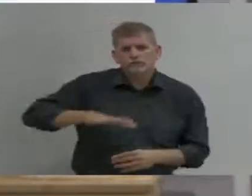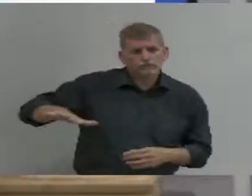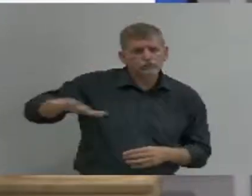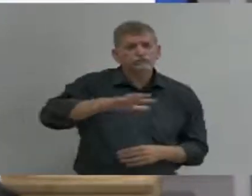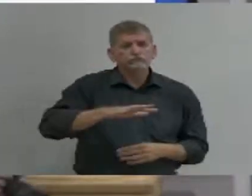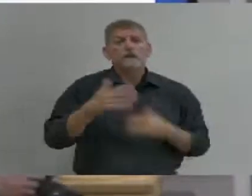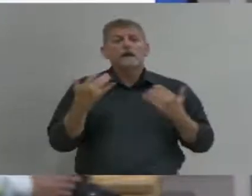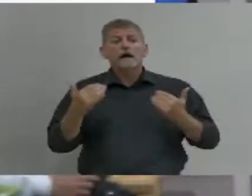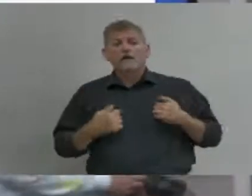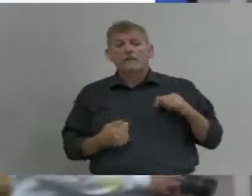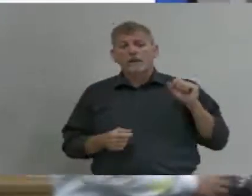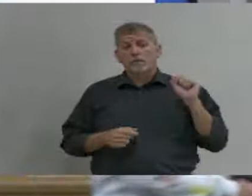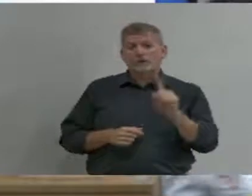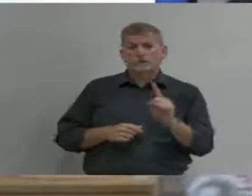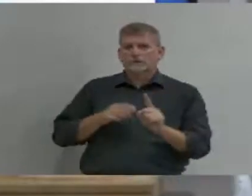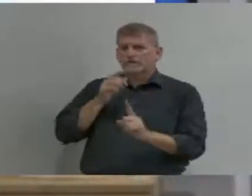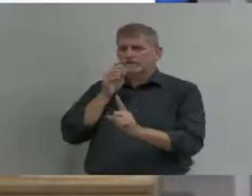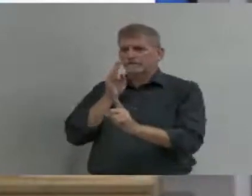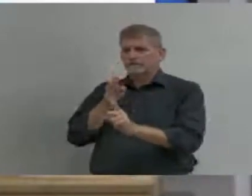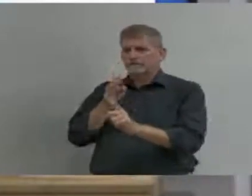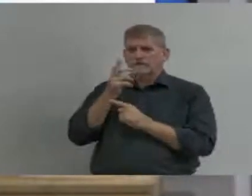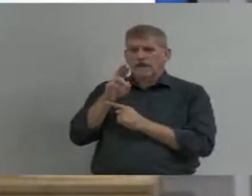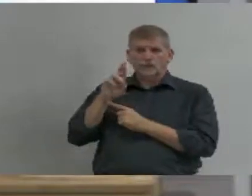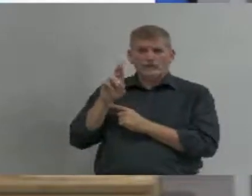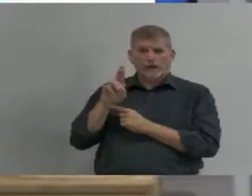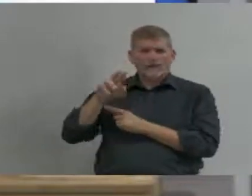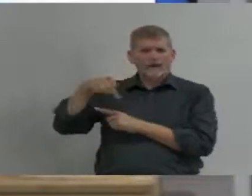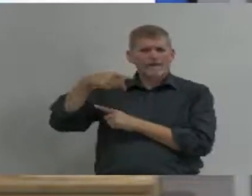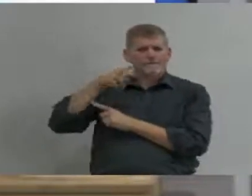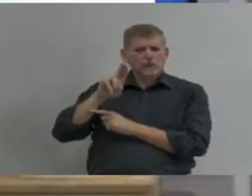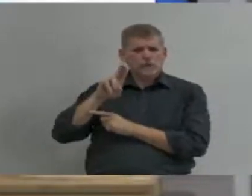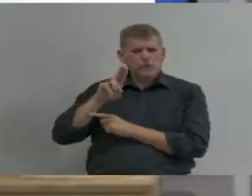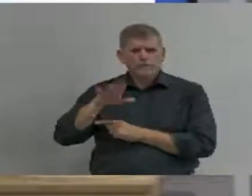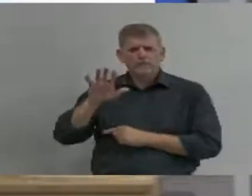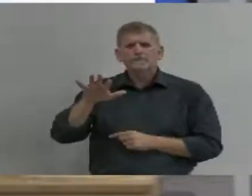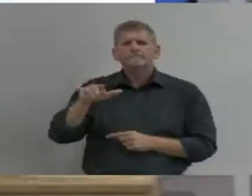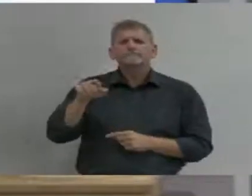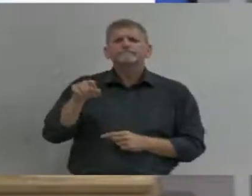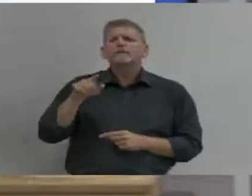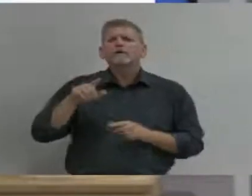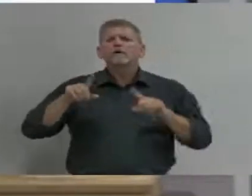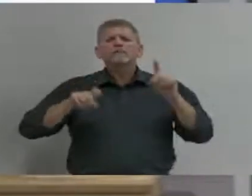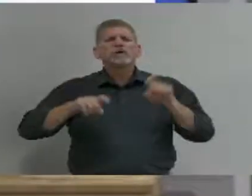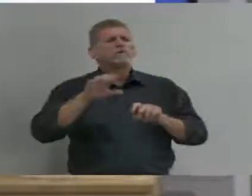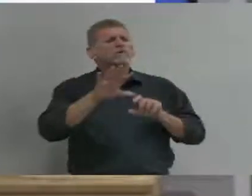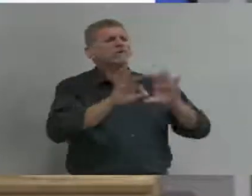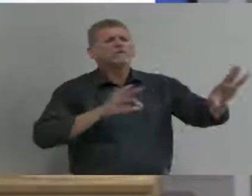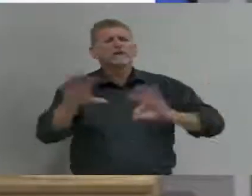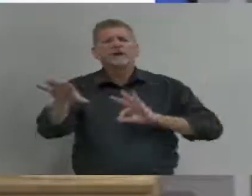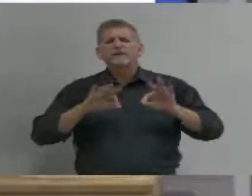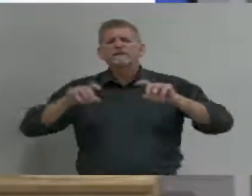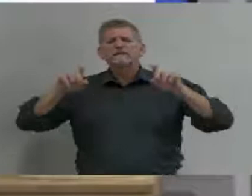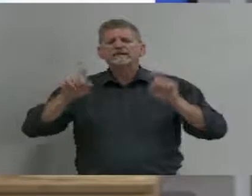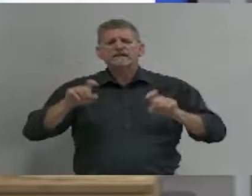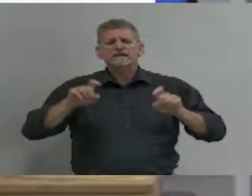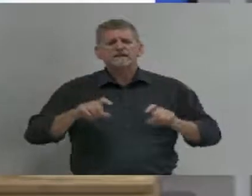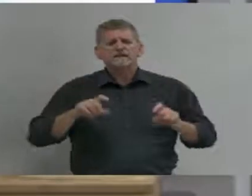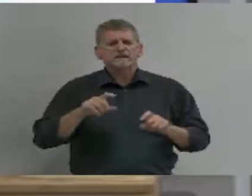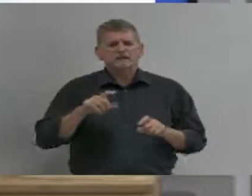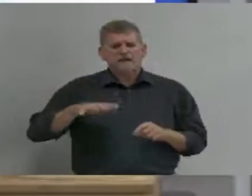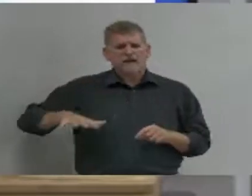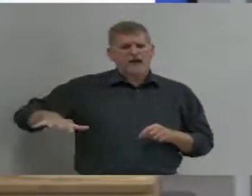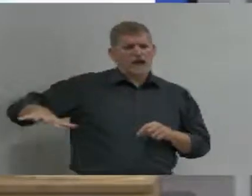is doing random testing, so they're testing about 900 or 1,000 people a day. 2.5% positivity rate, so